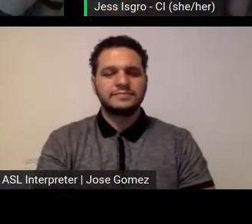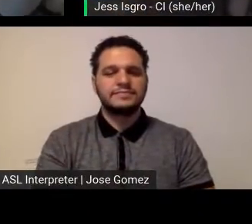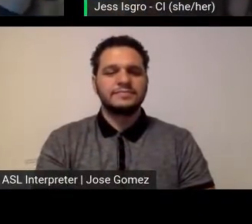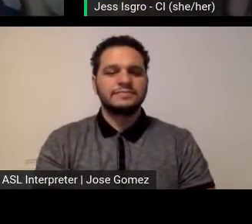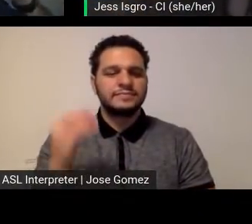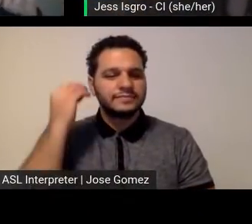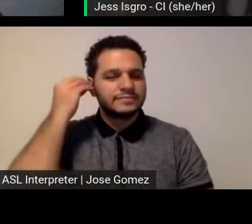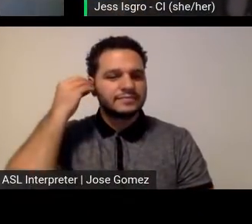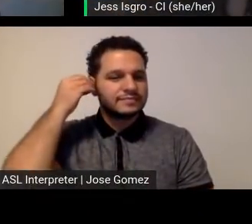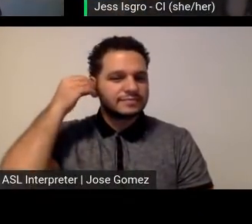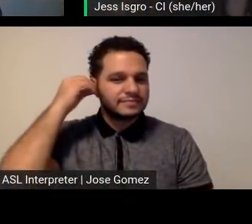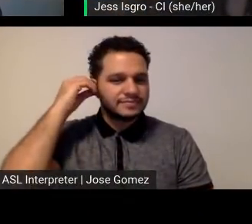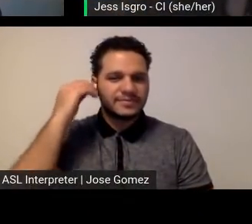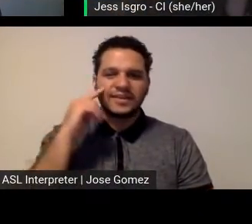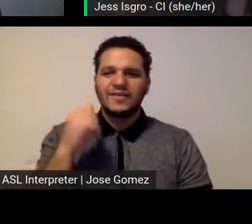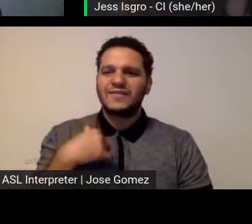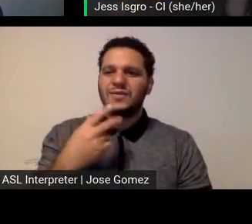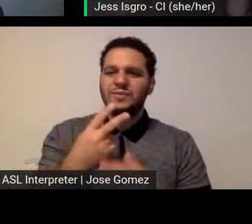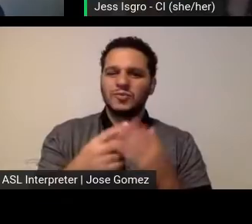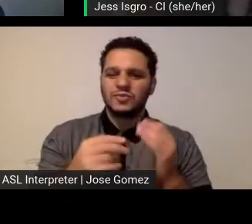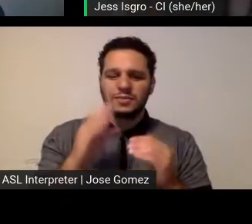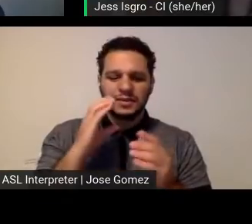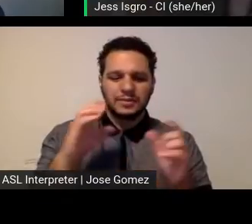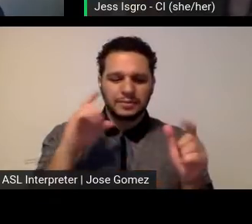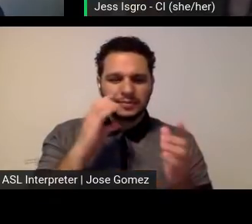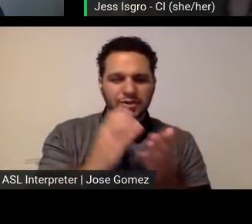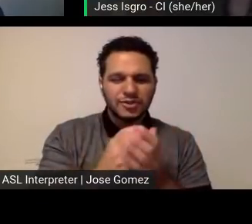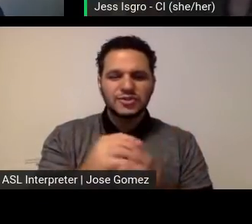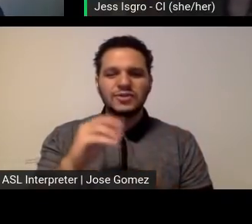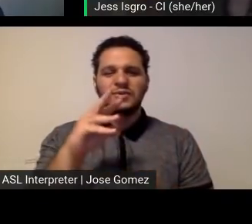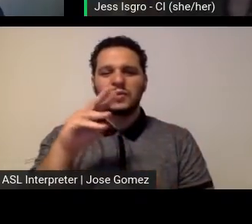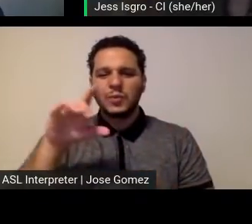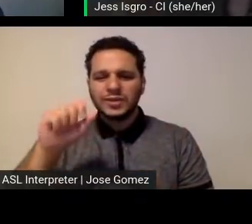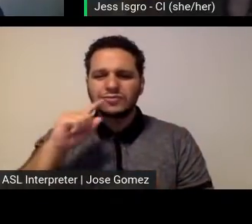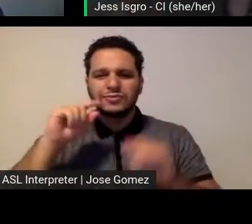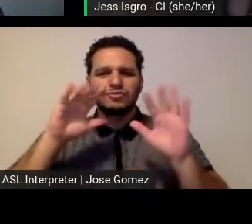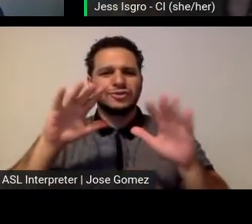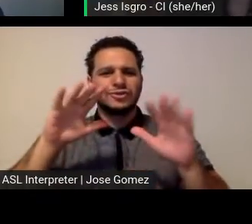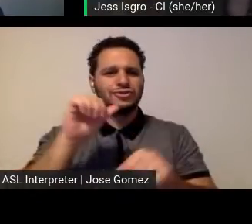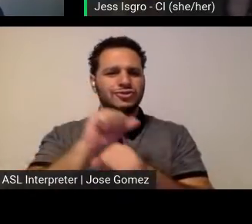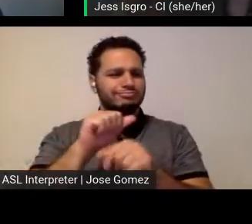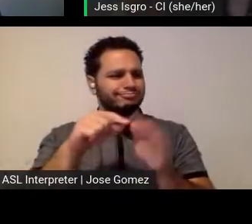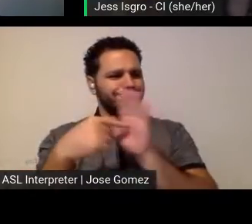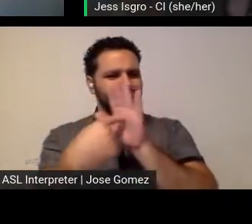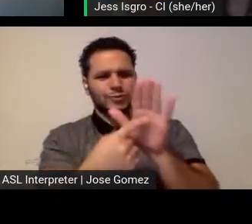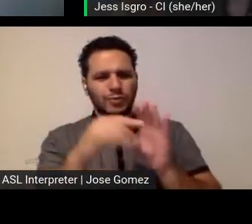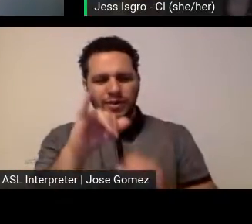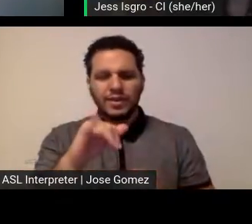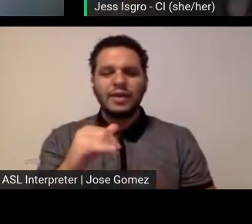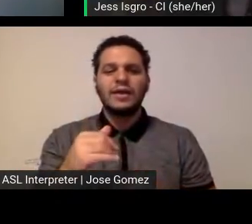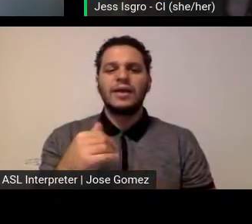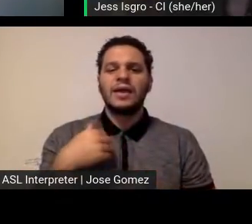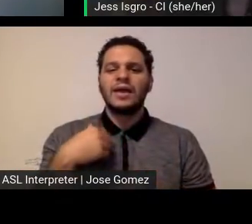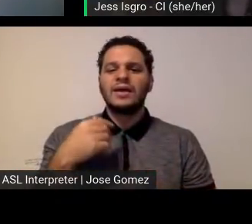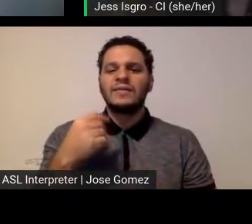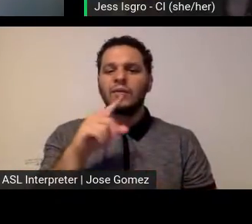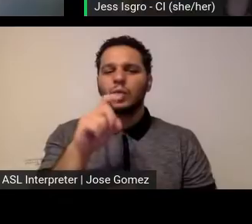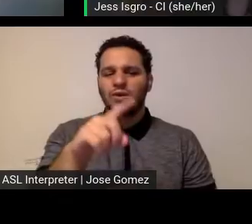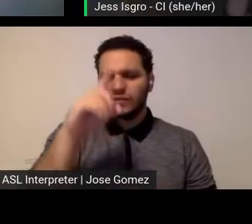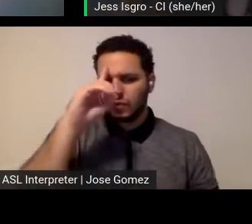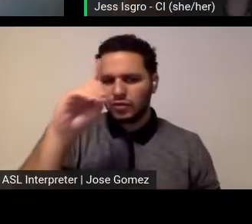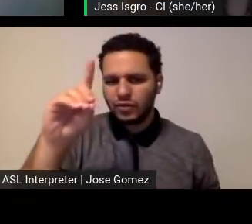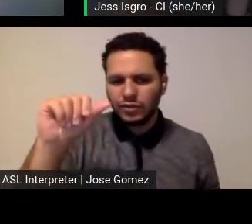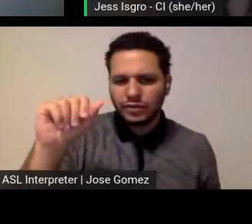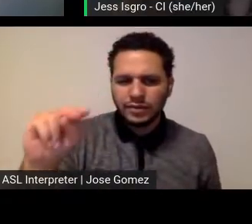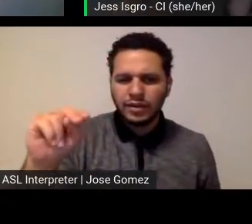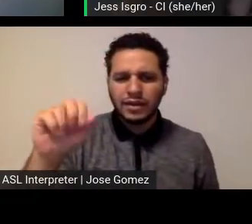go big picture and in the weeds, and all of you did such a tremendous job doing that. Here's an in the weeds question, and this is for Dan. Can you